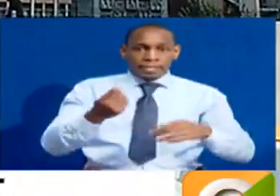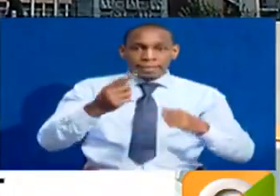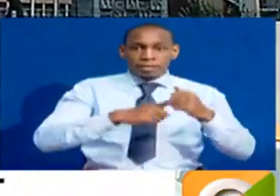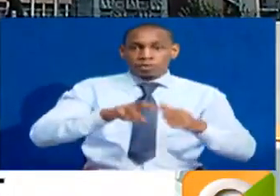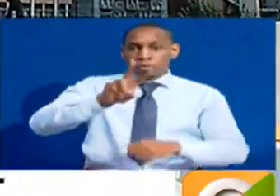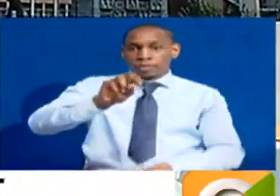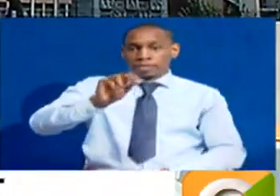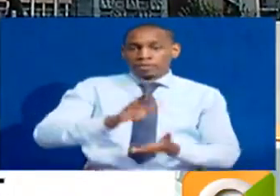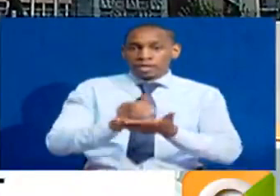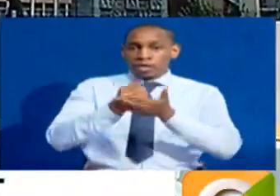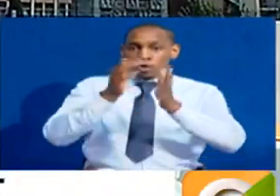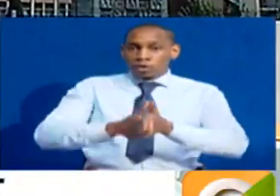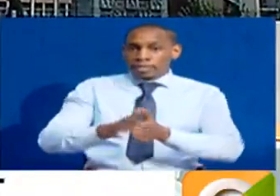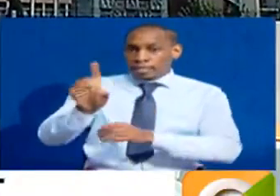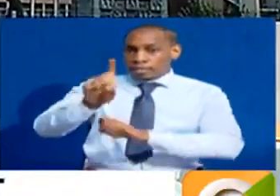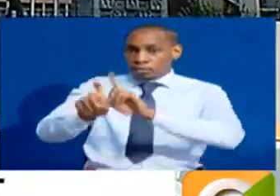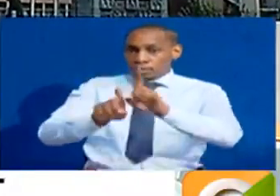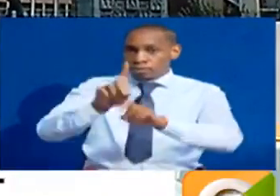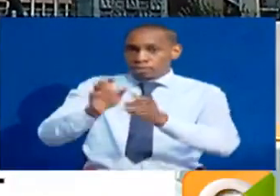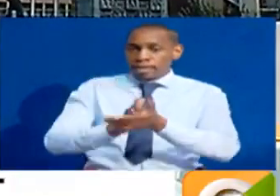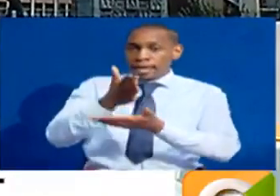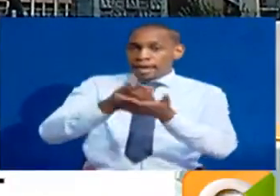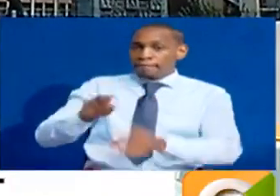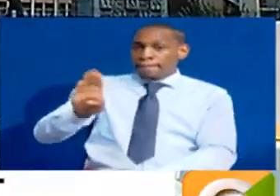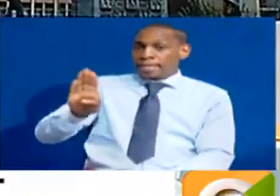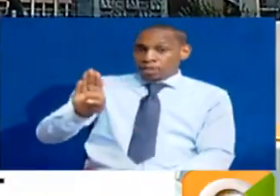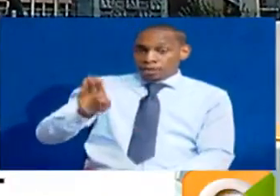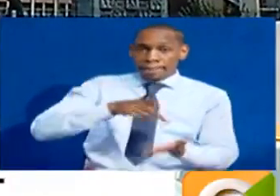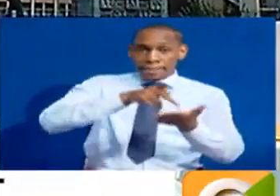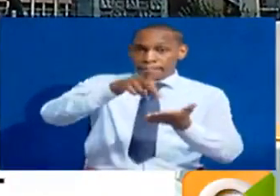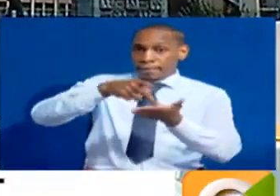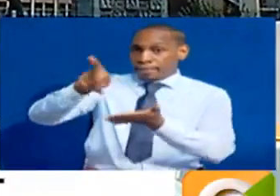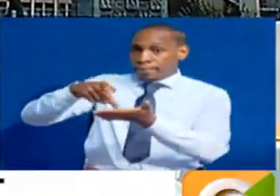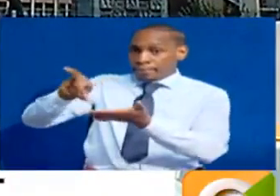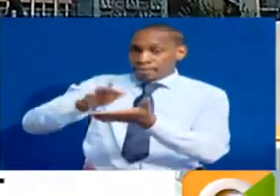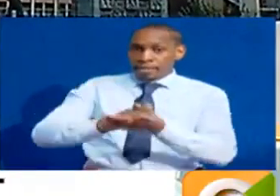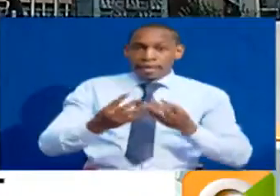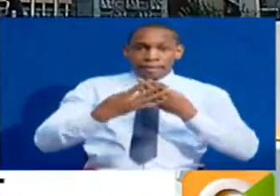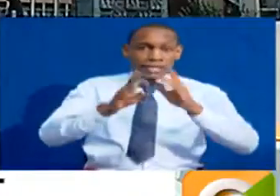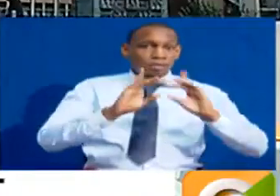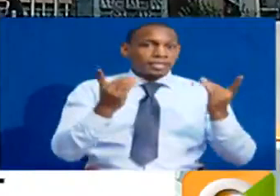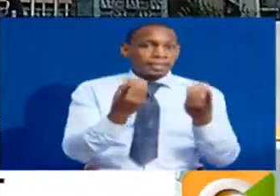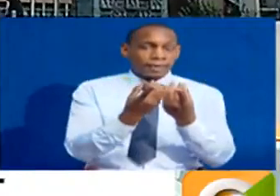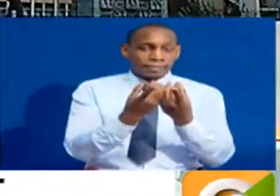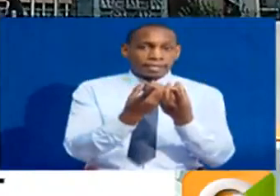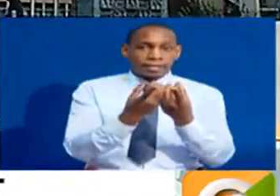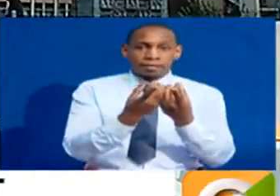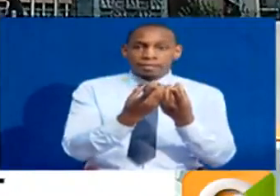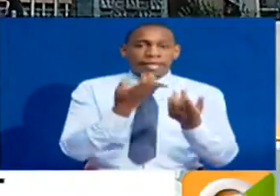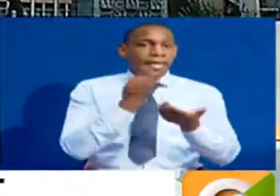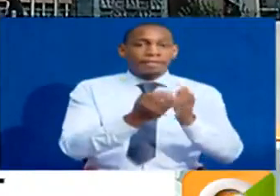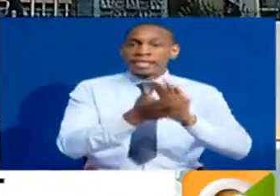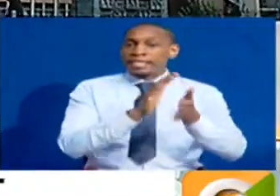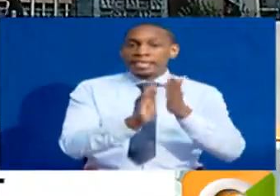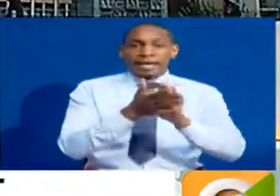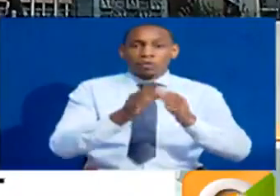2020, the auditor further questions more than half a billion shillings in payments made by the prisons department with no